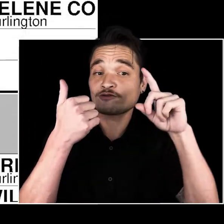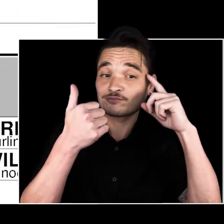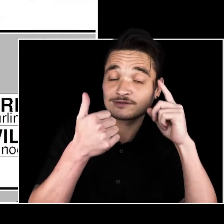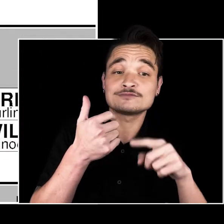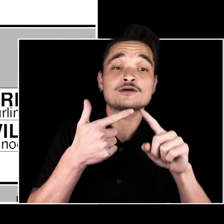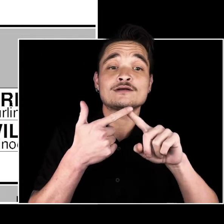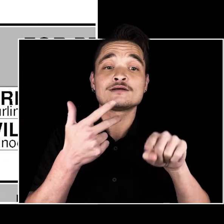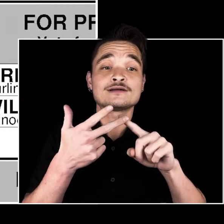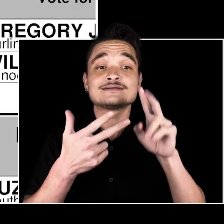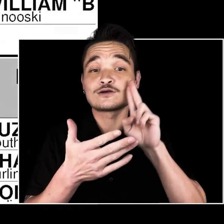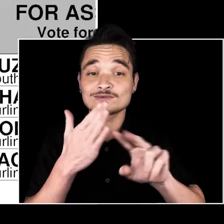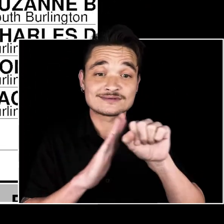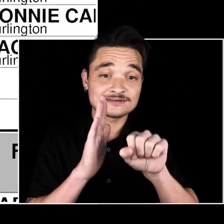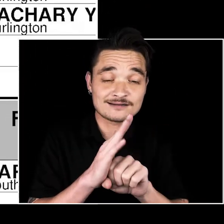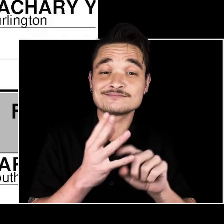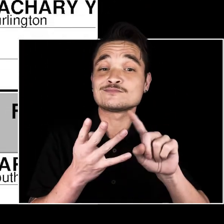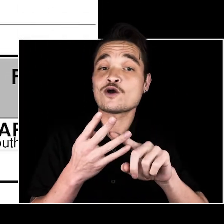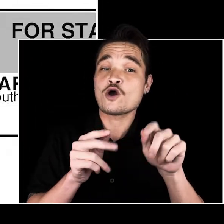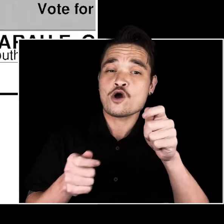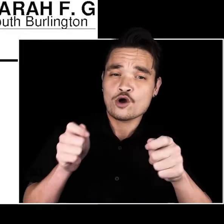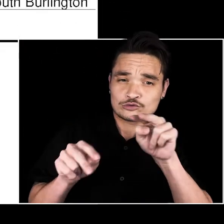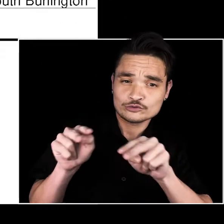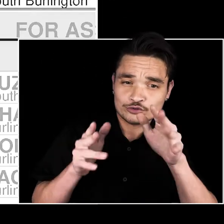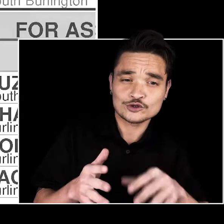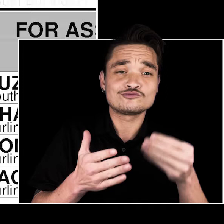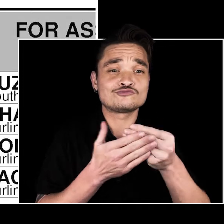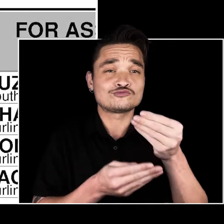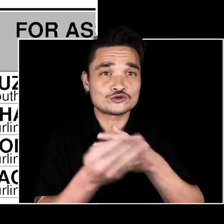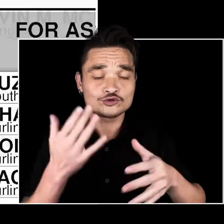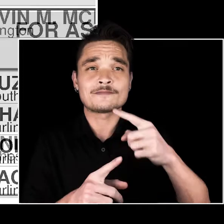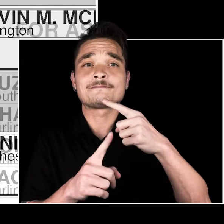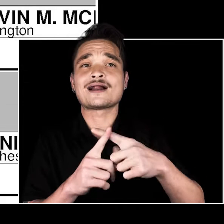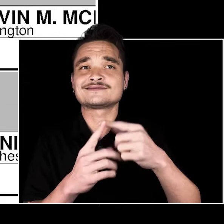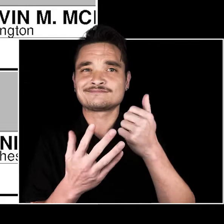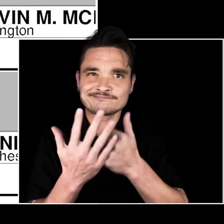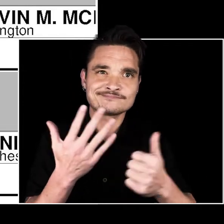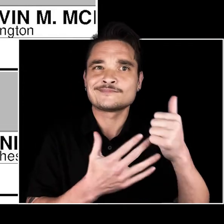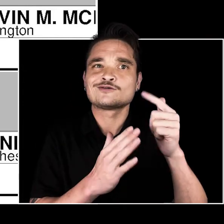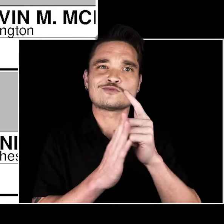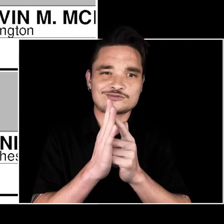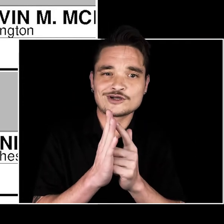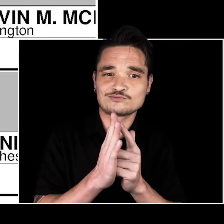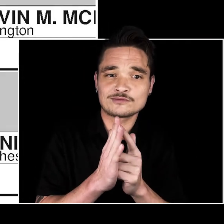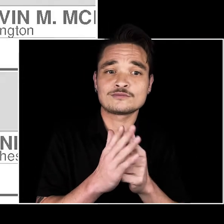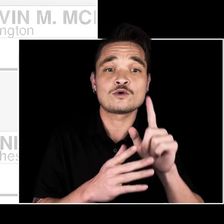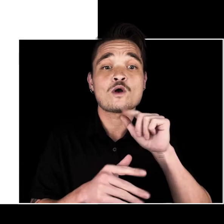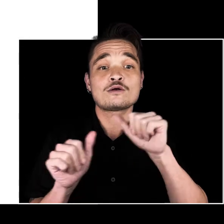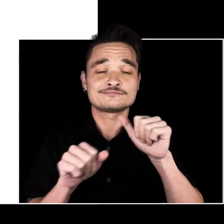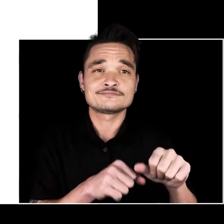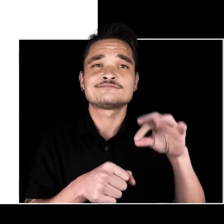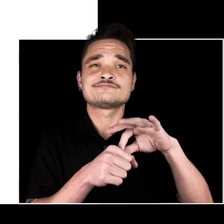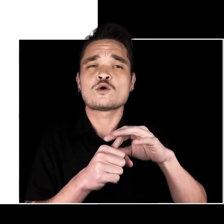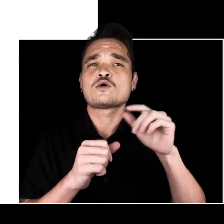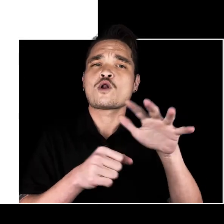lieutenant governor, secretary of state, auditor, treasurer, and attorney general. You will also be able to